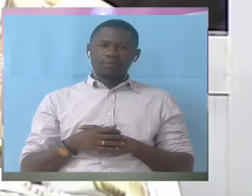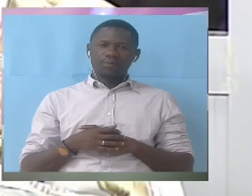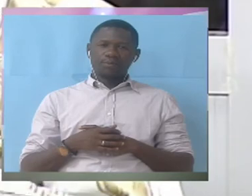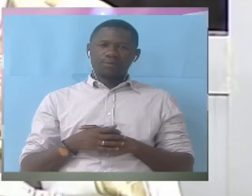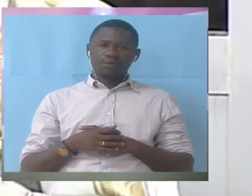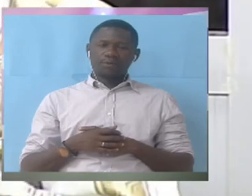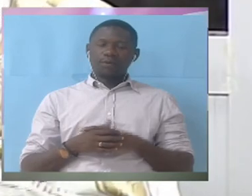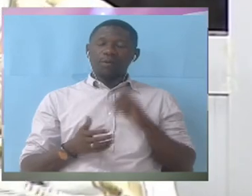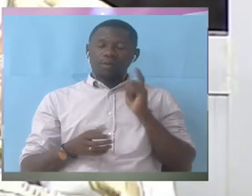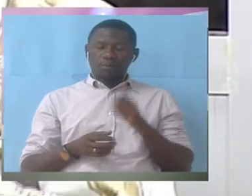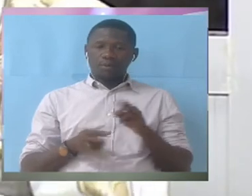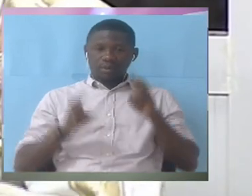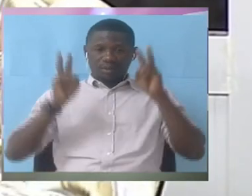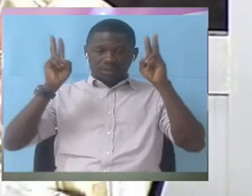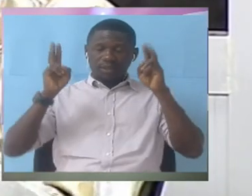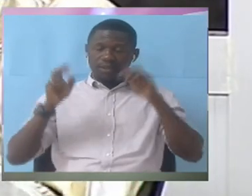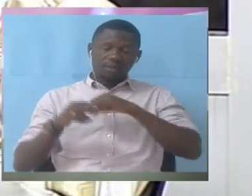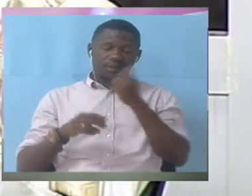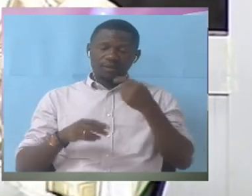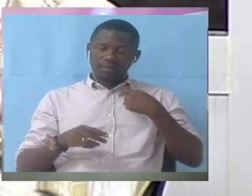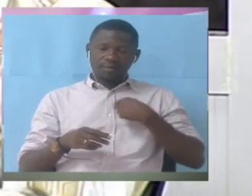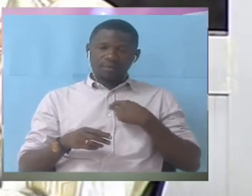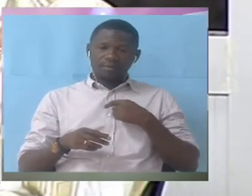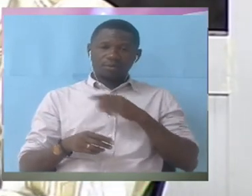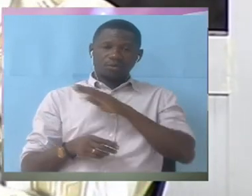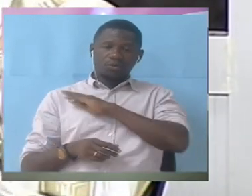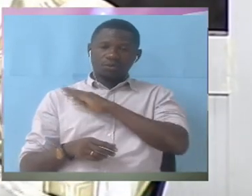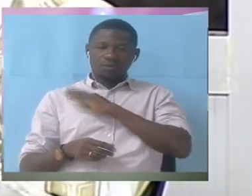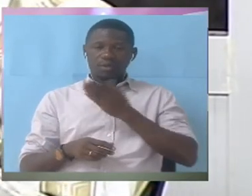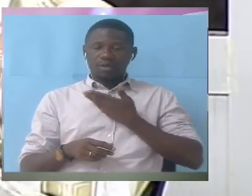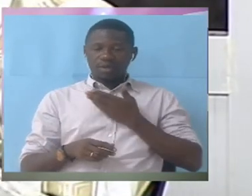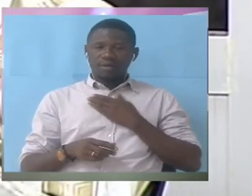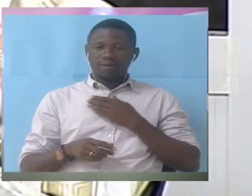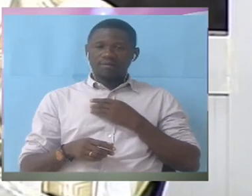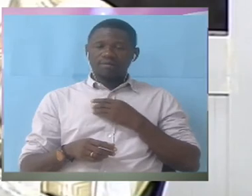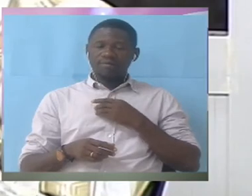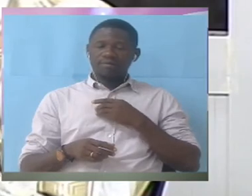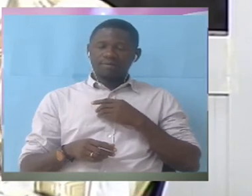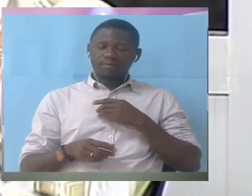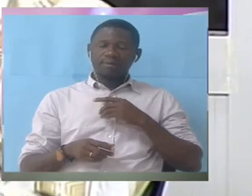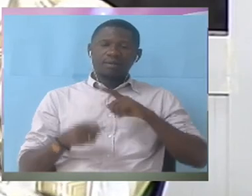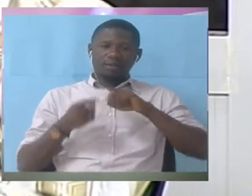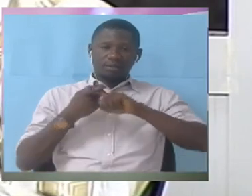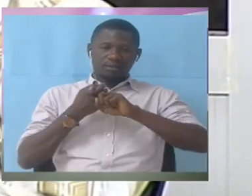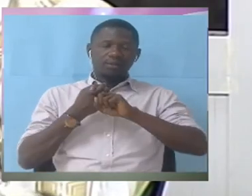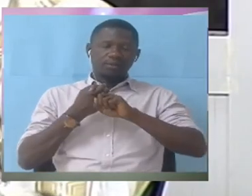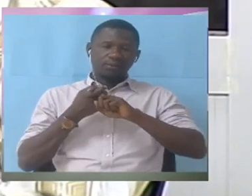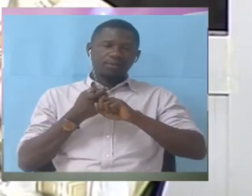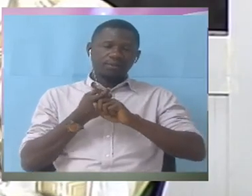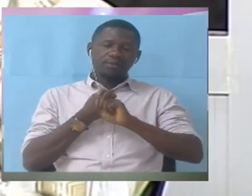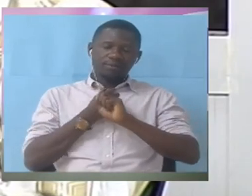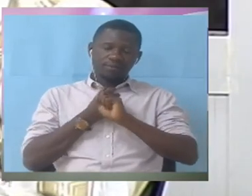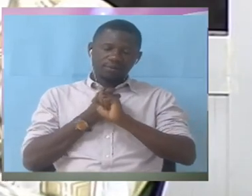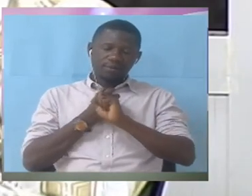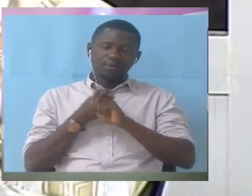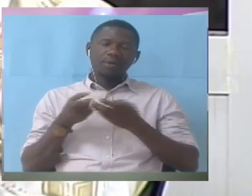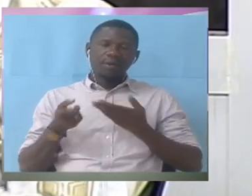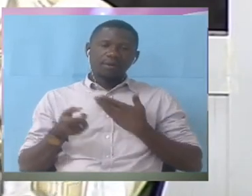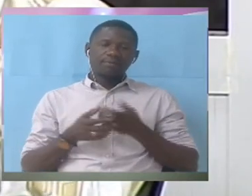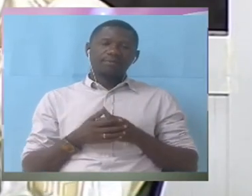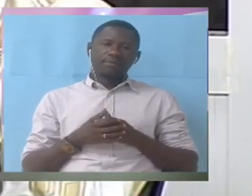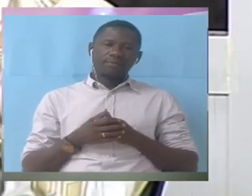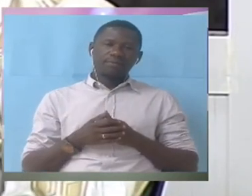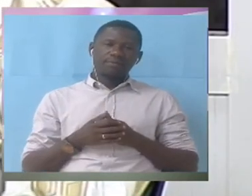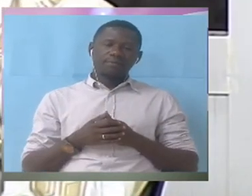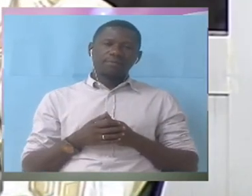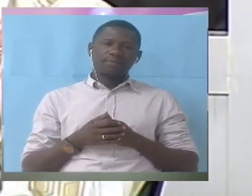jame and I also had a personal relationship yaya jame ak man nak dafa am joko bo xamne mu ngi suma